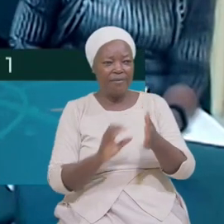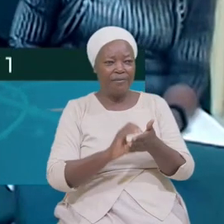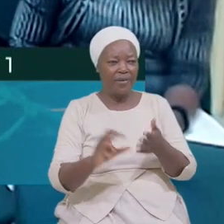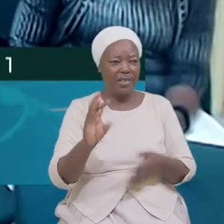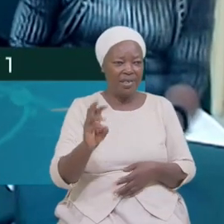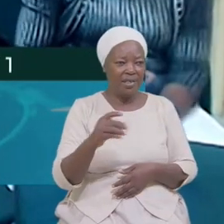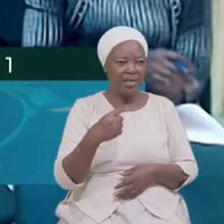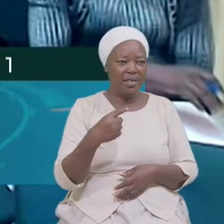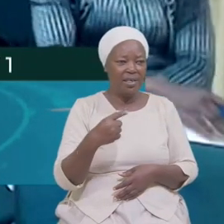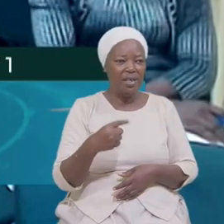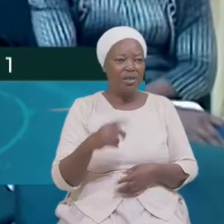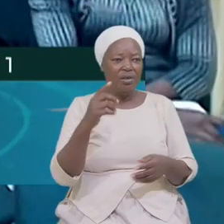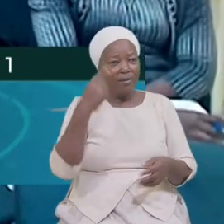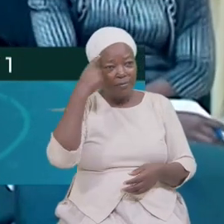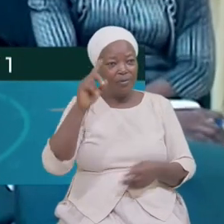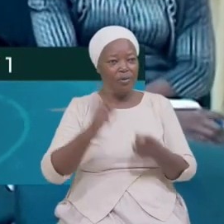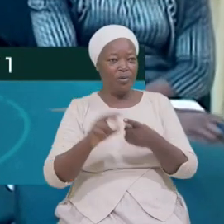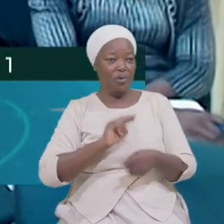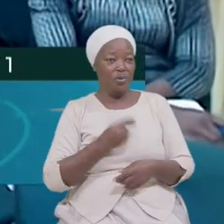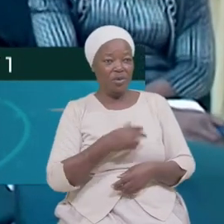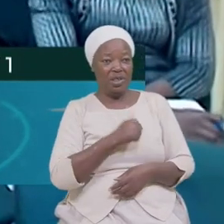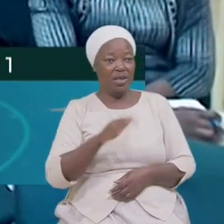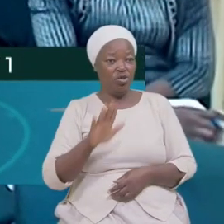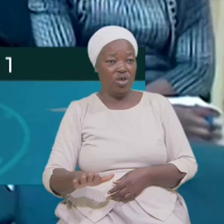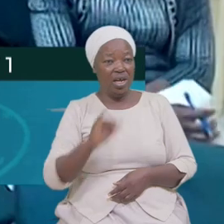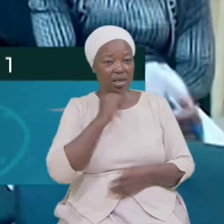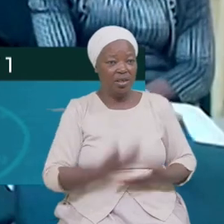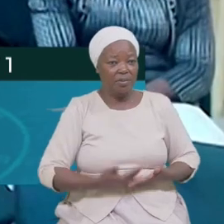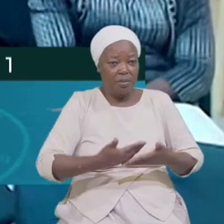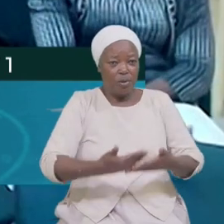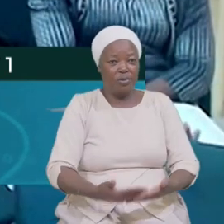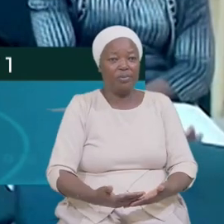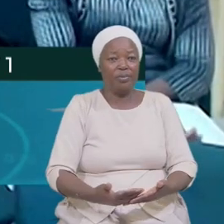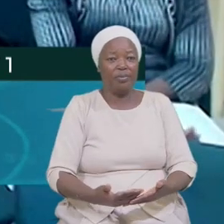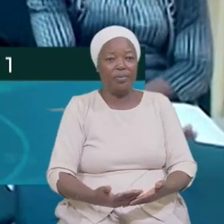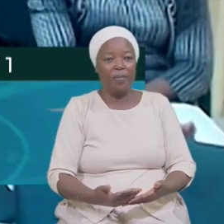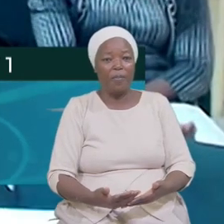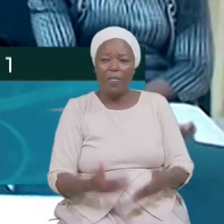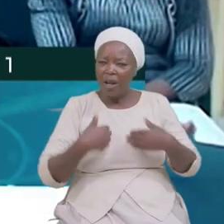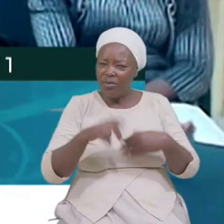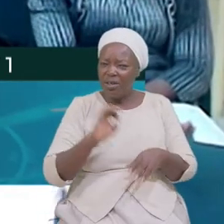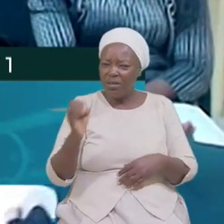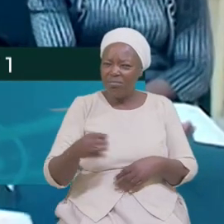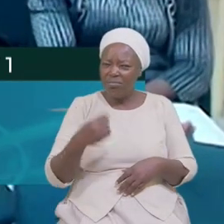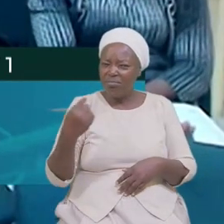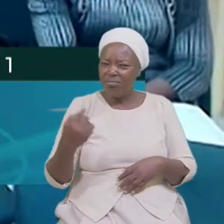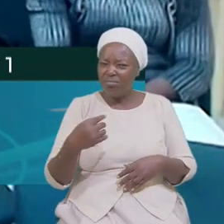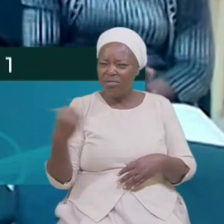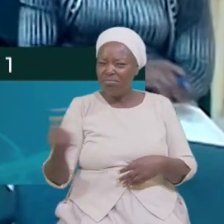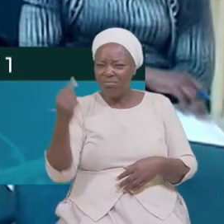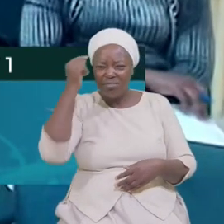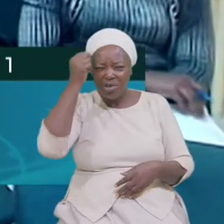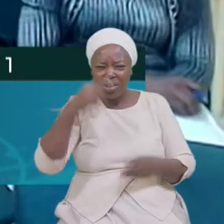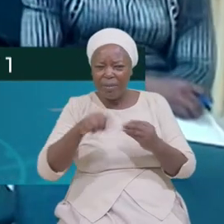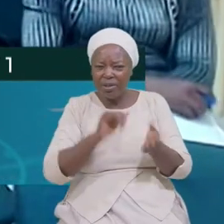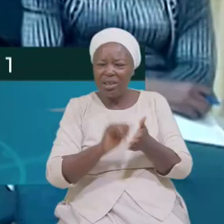says, unto us a child is born. Have you ever thought of, you know, people saying